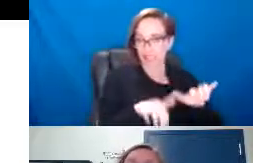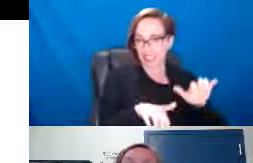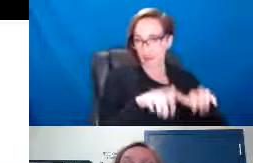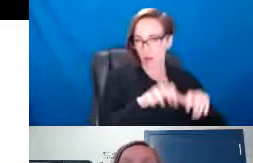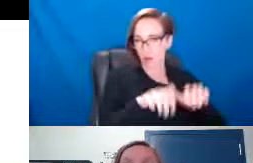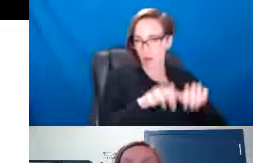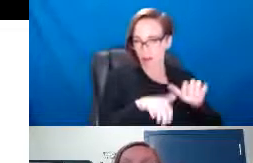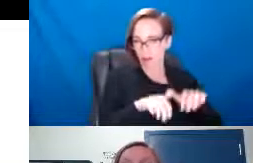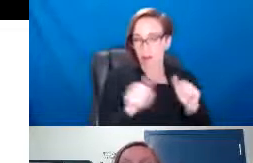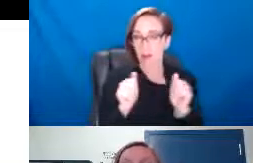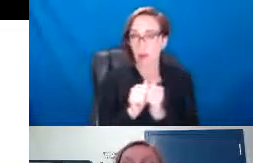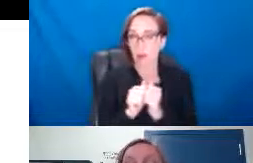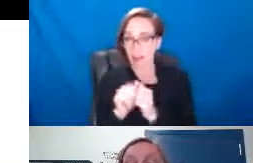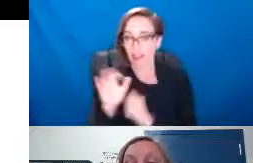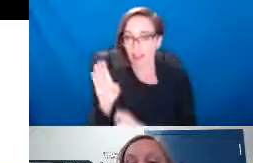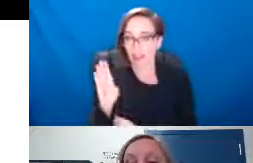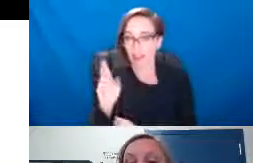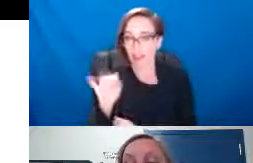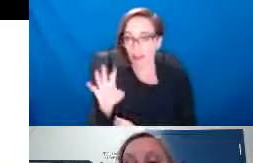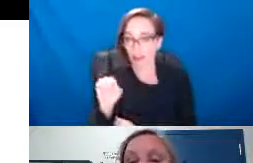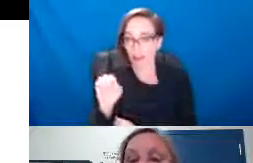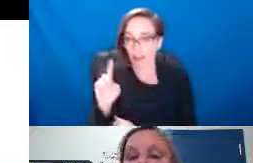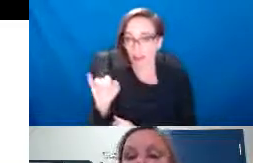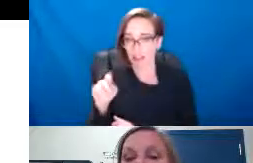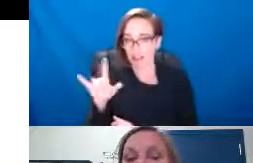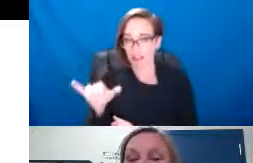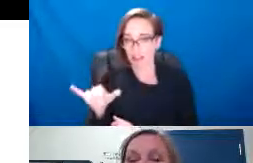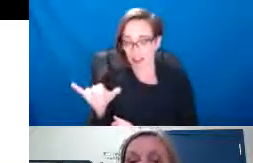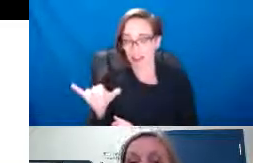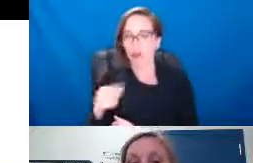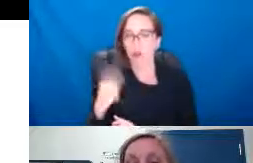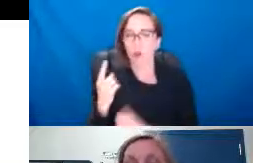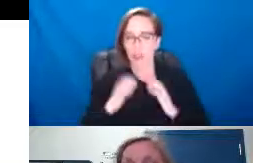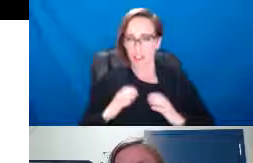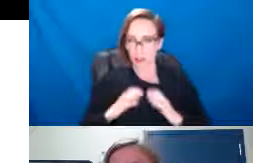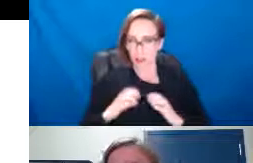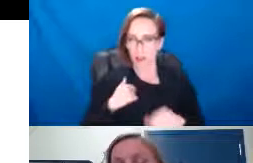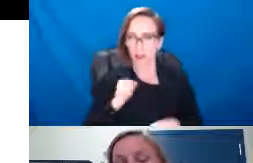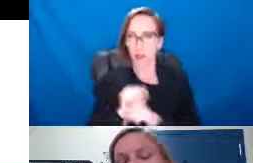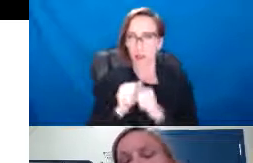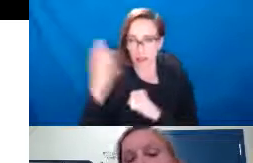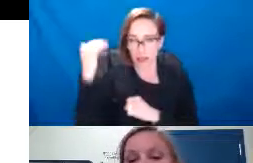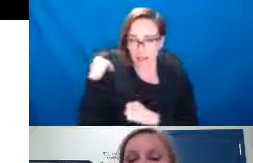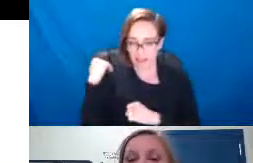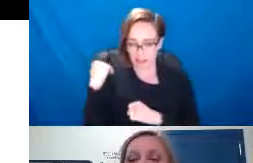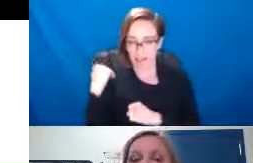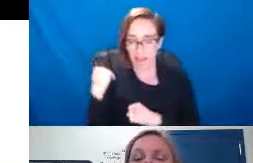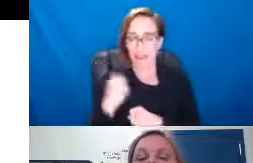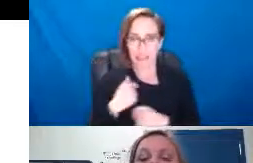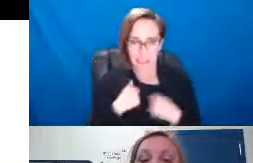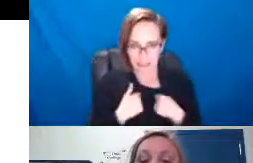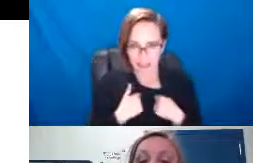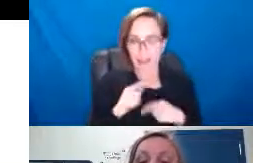it with the Braille display. We have a consumer that we worked with in the past. I haven't, one of my coworkers